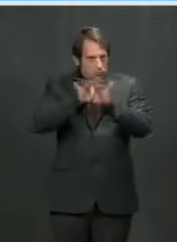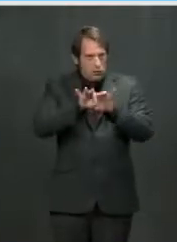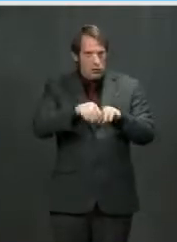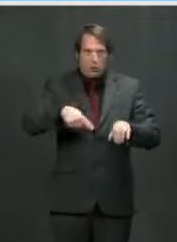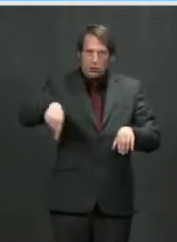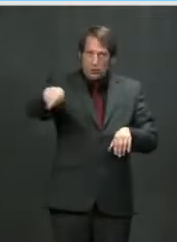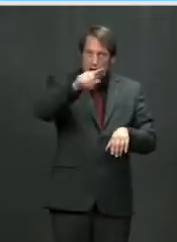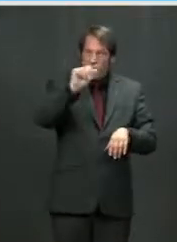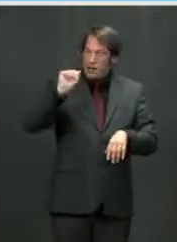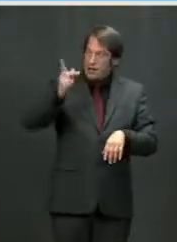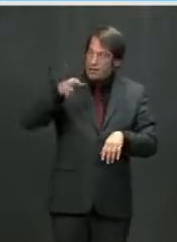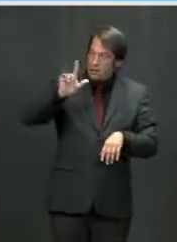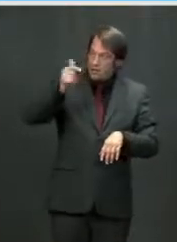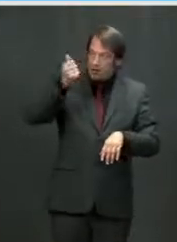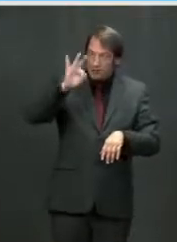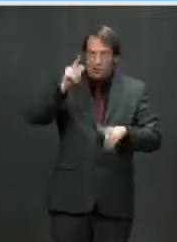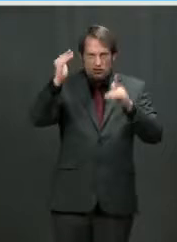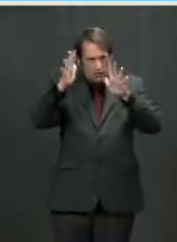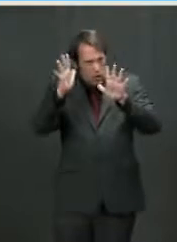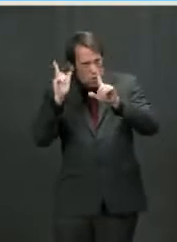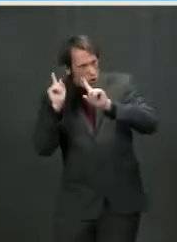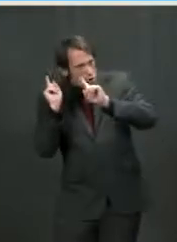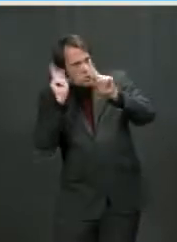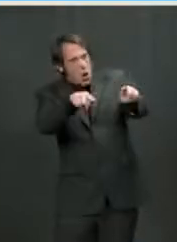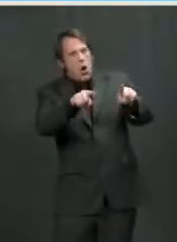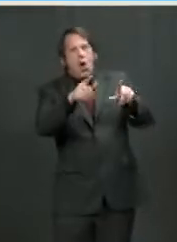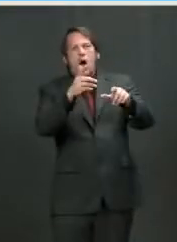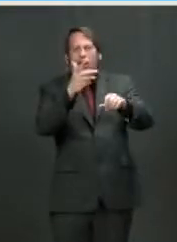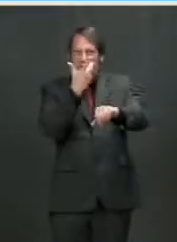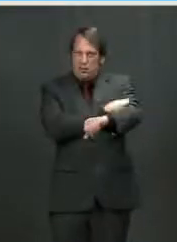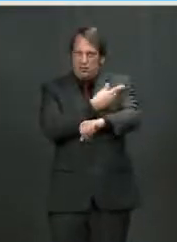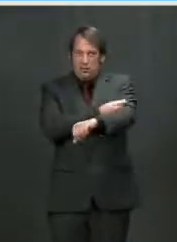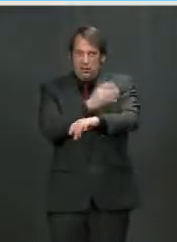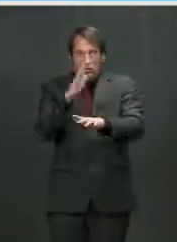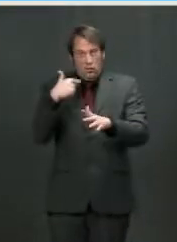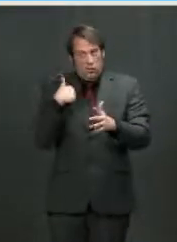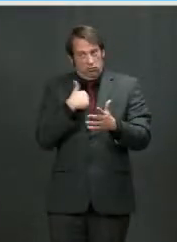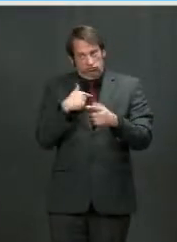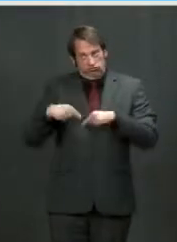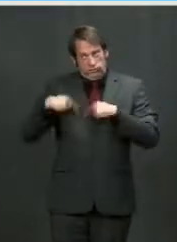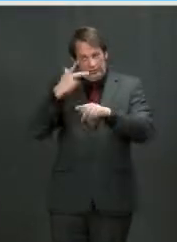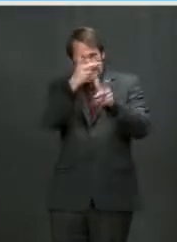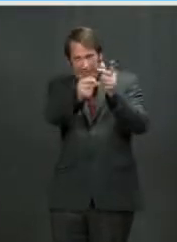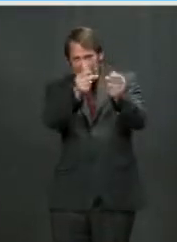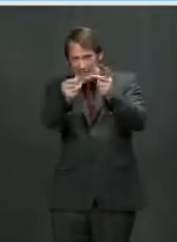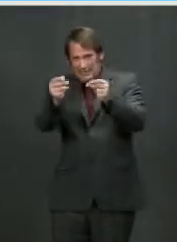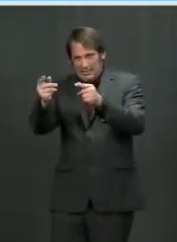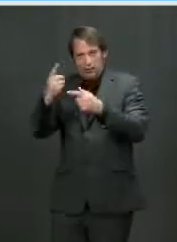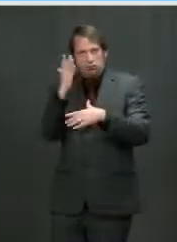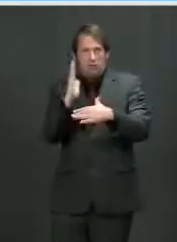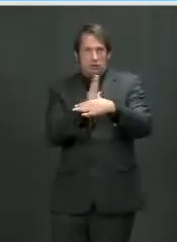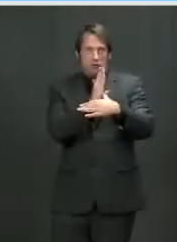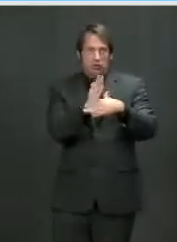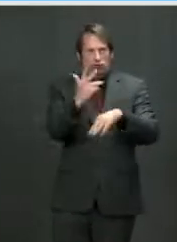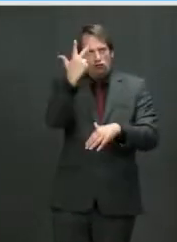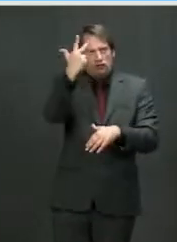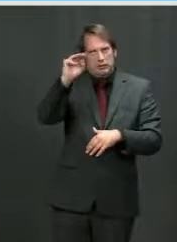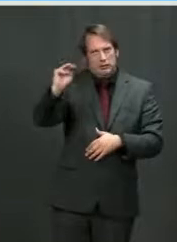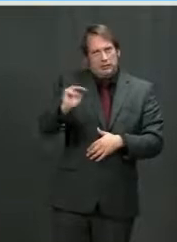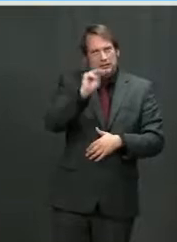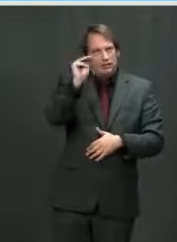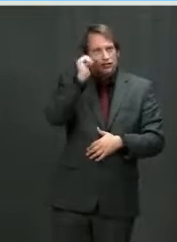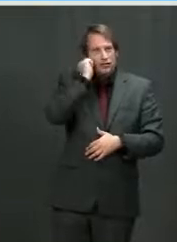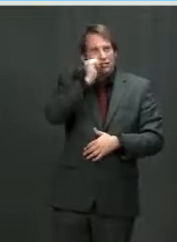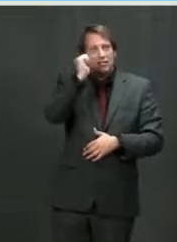19th. We are vaccinating on average 3 million Americans every single day, getting shots into arms,